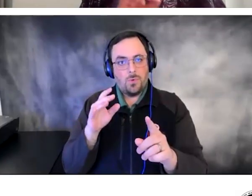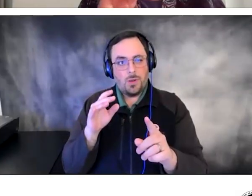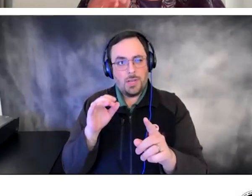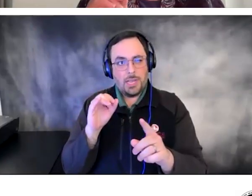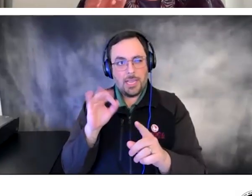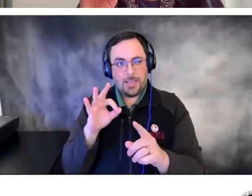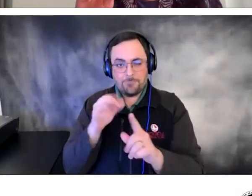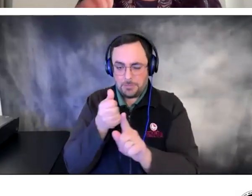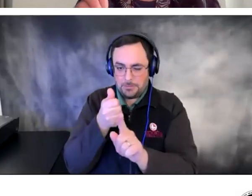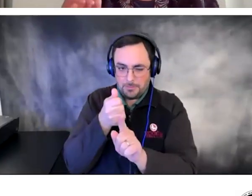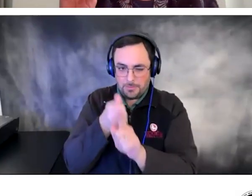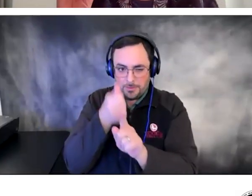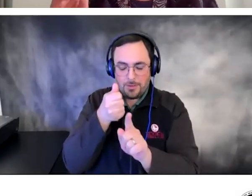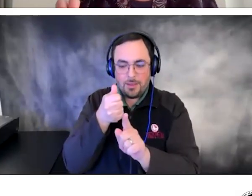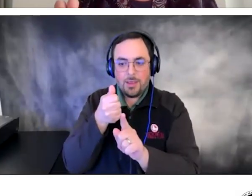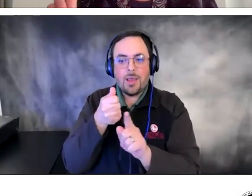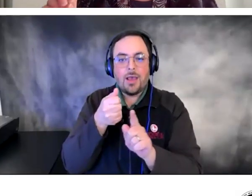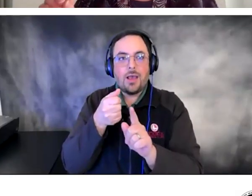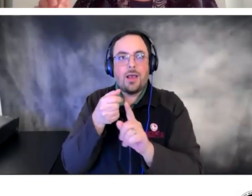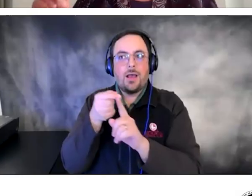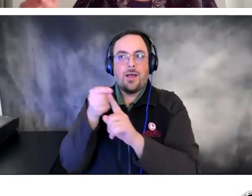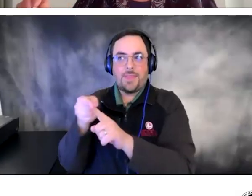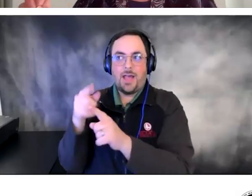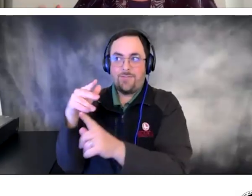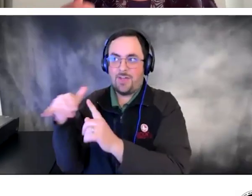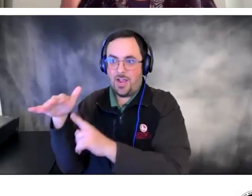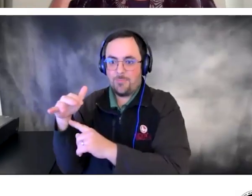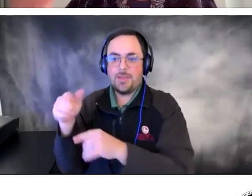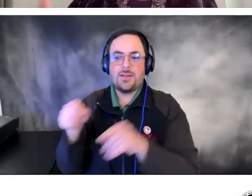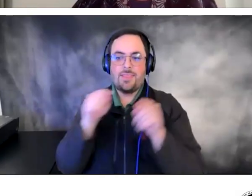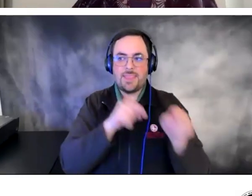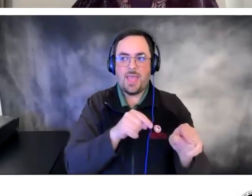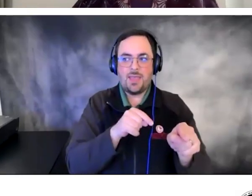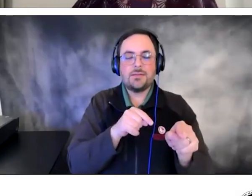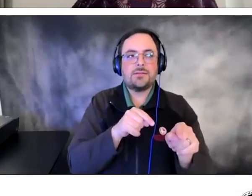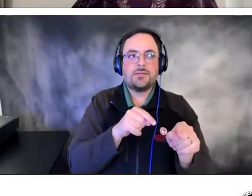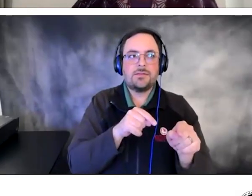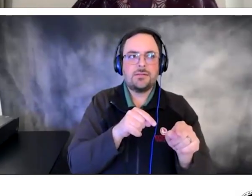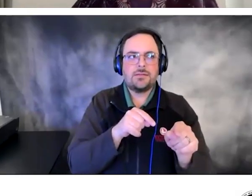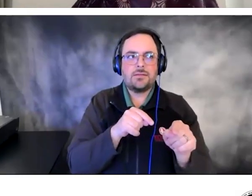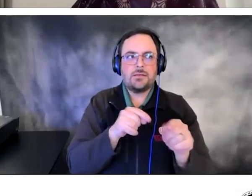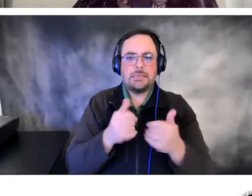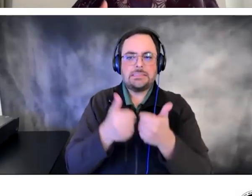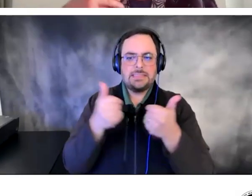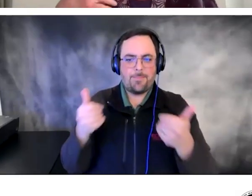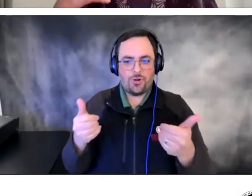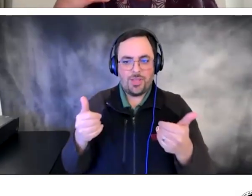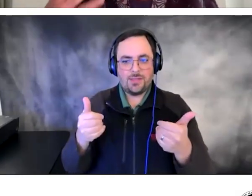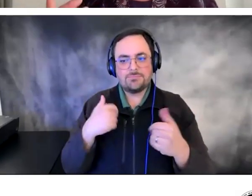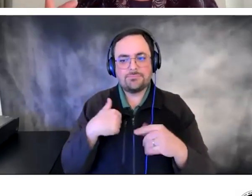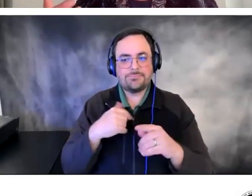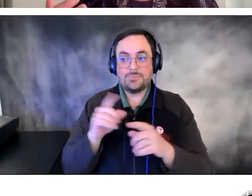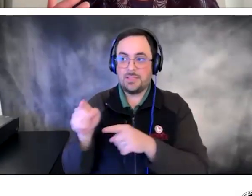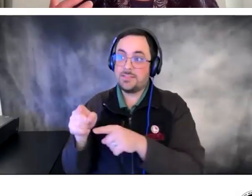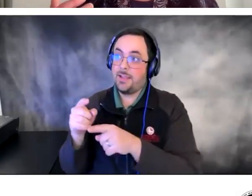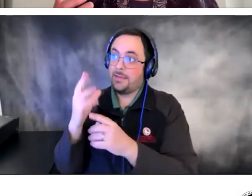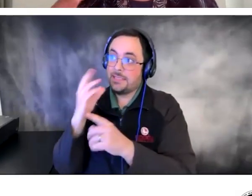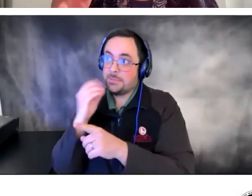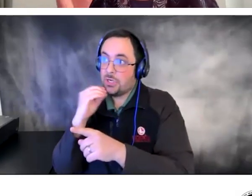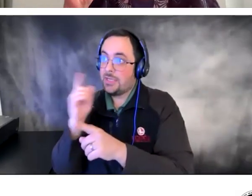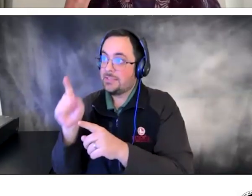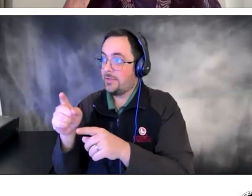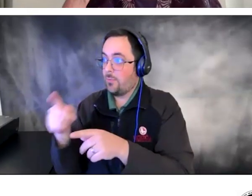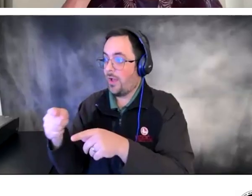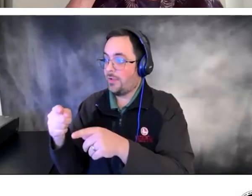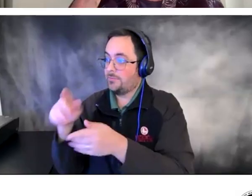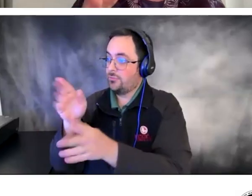environment that's different from the one where the experience took place, you are now working on distancing. So, this is a classic literacy